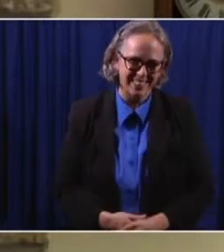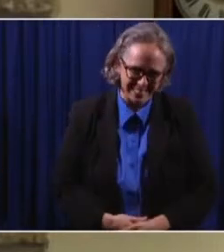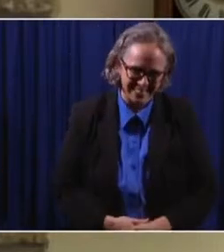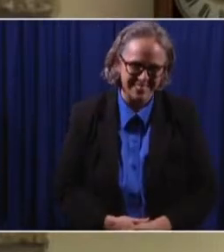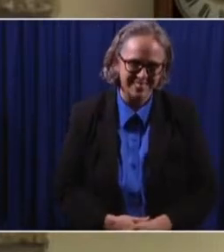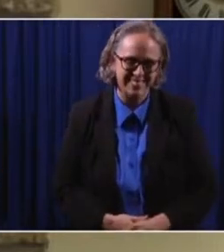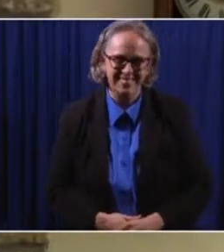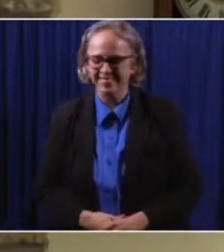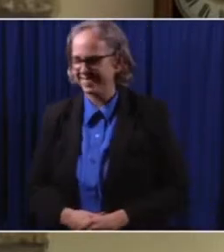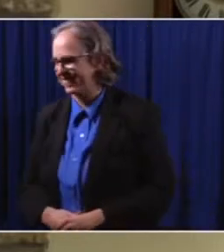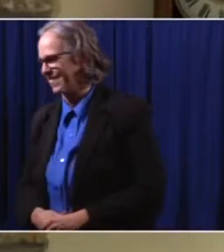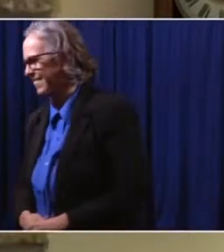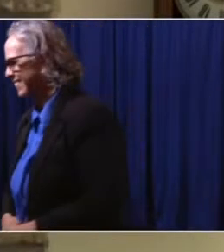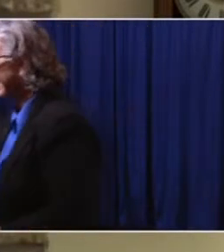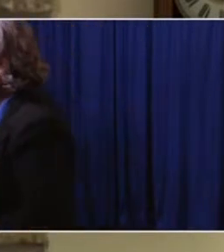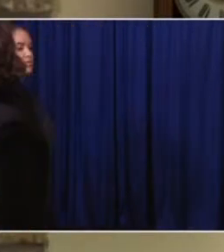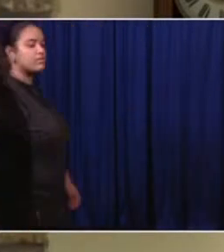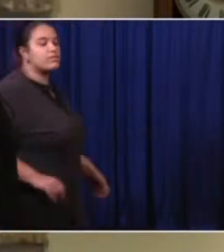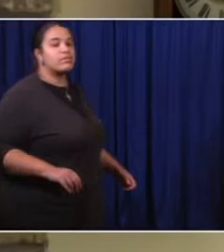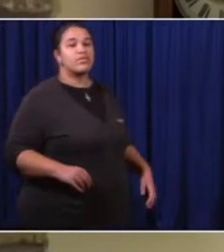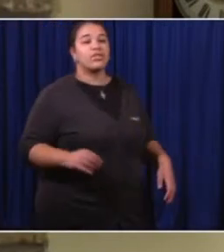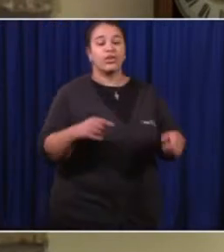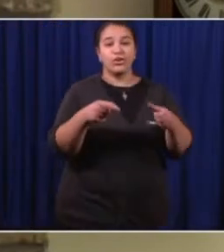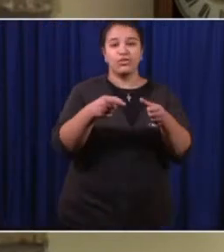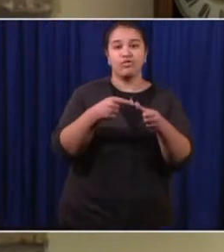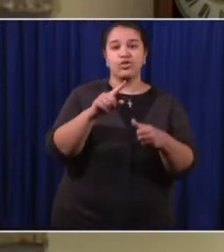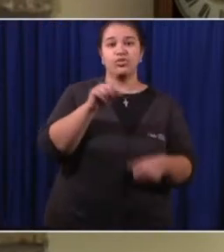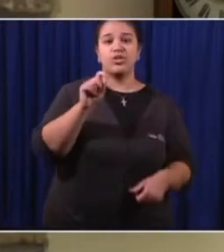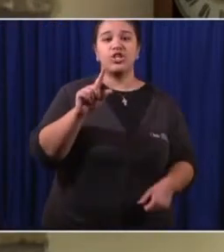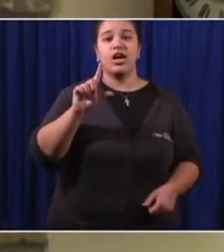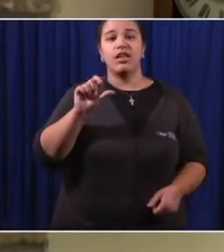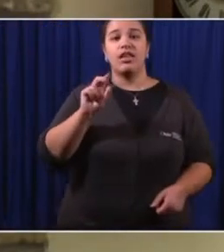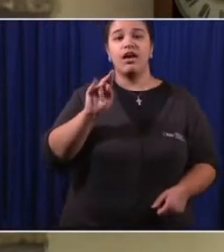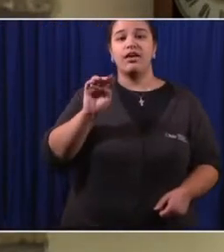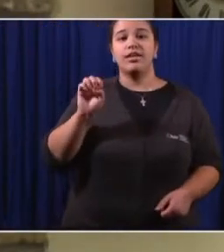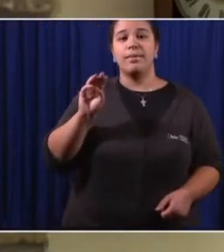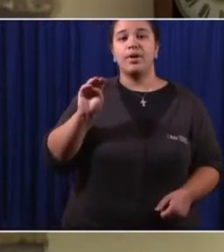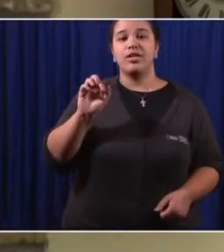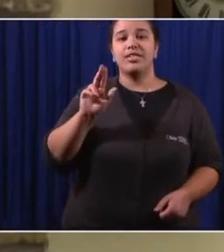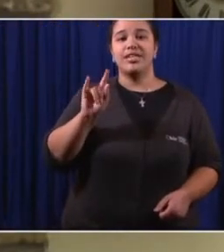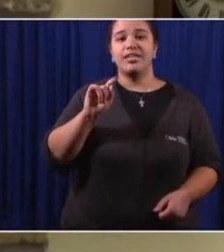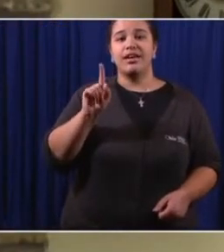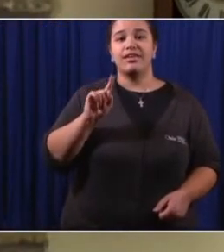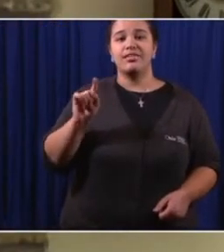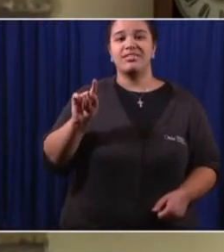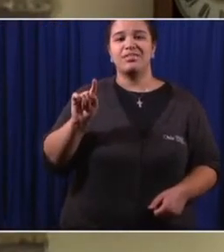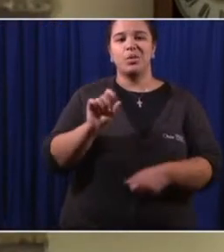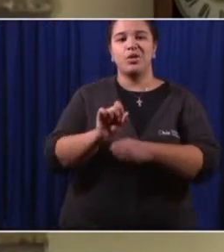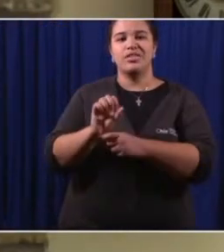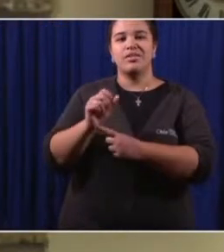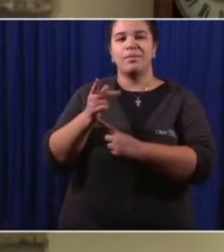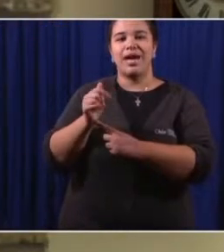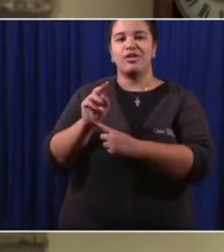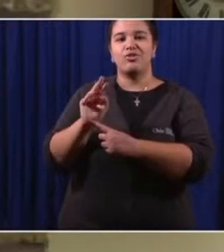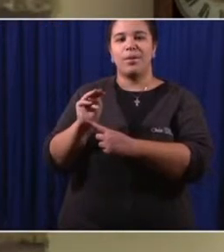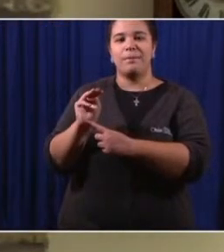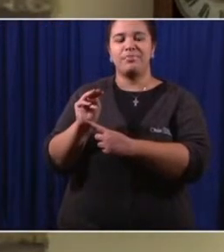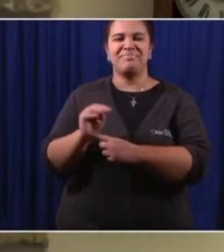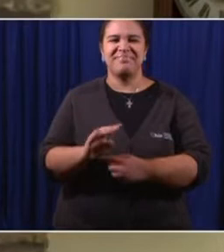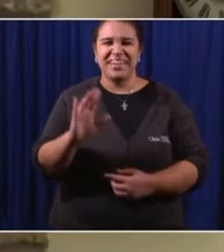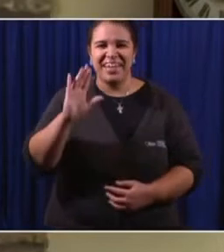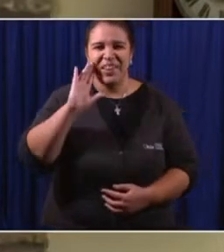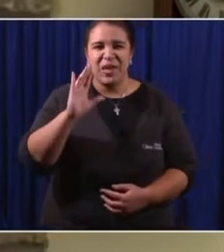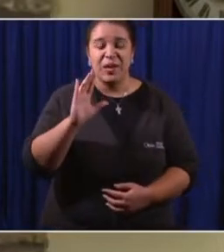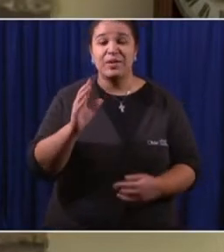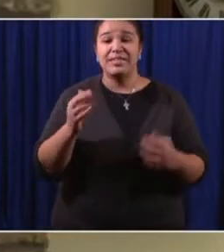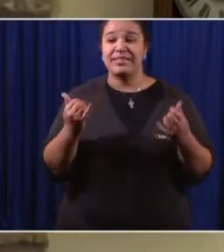Molly Martinez at Spectrum News. Hi, Governor. Thanks so much for doing this. The legislature met today to